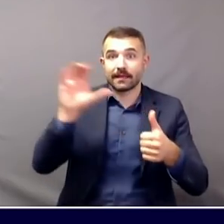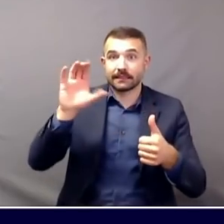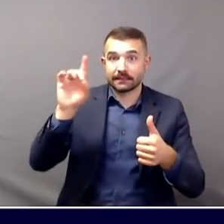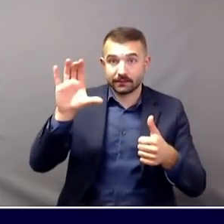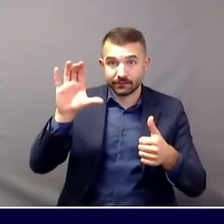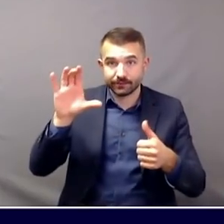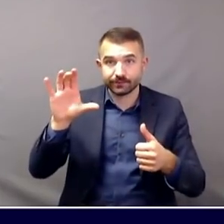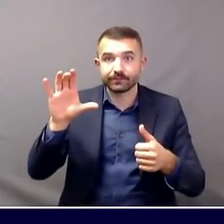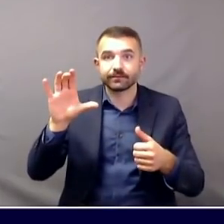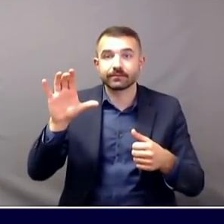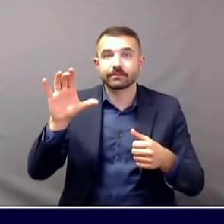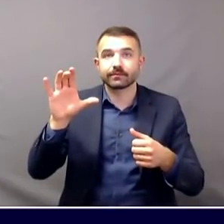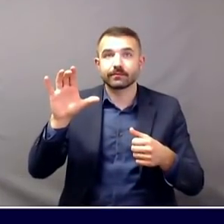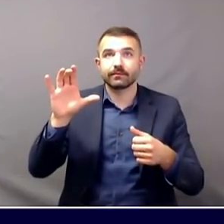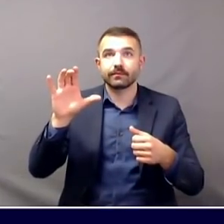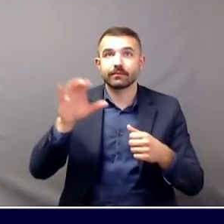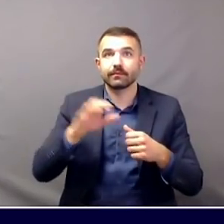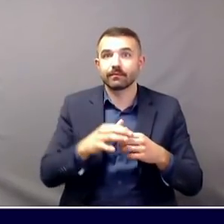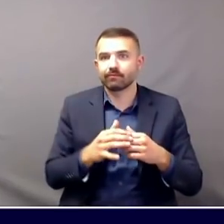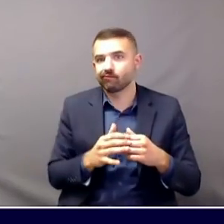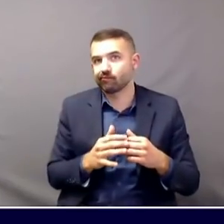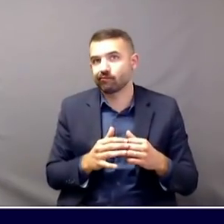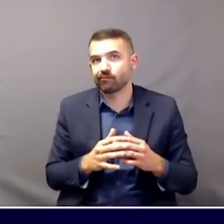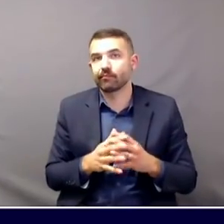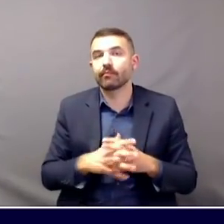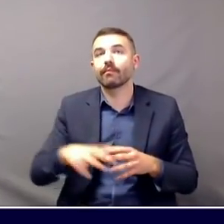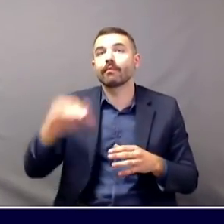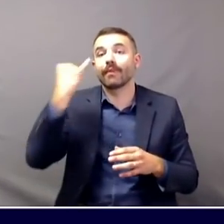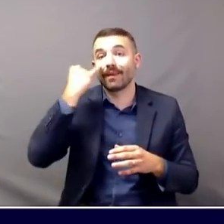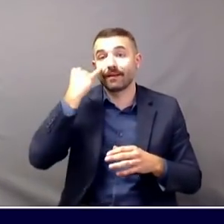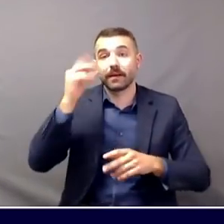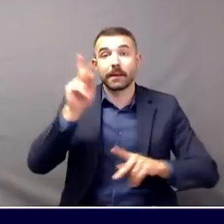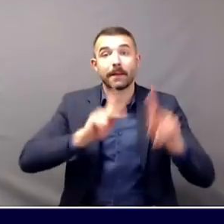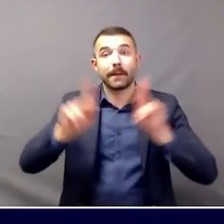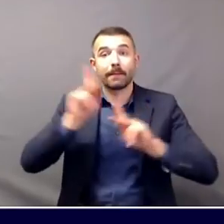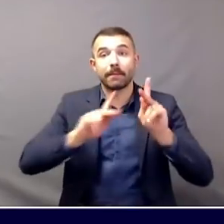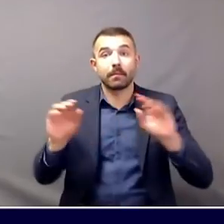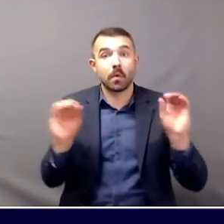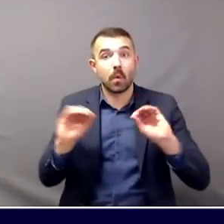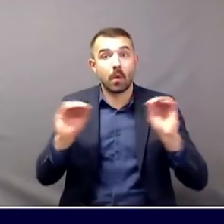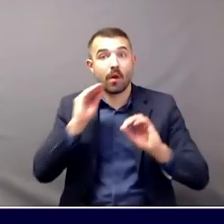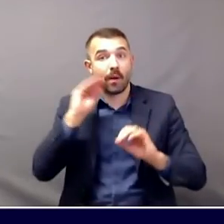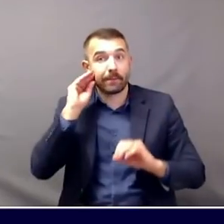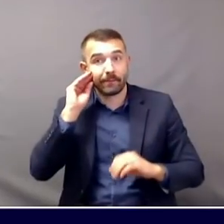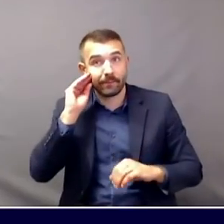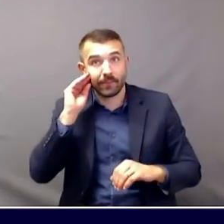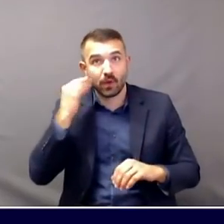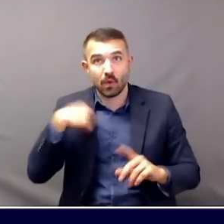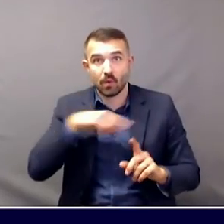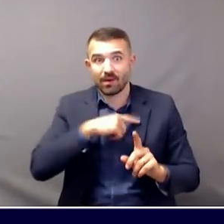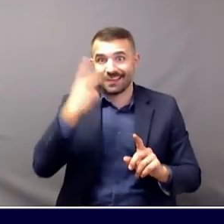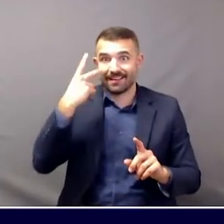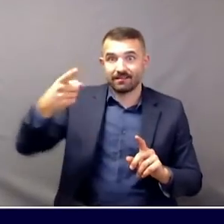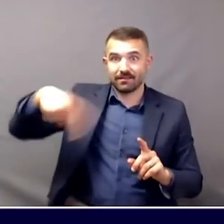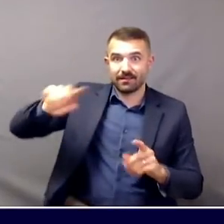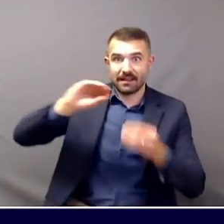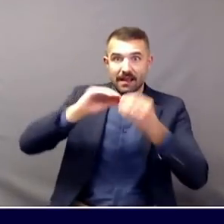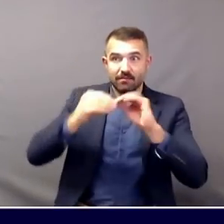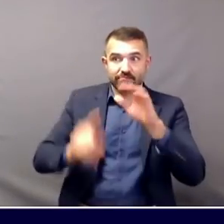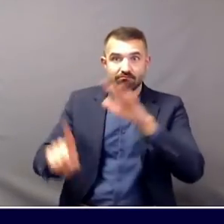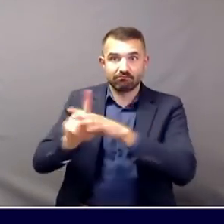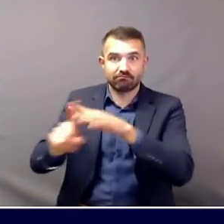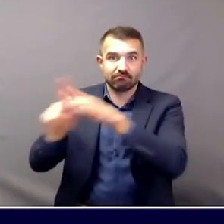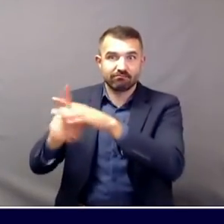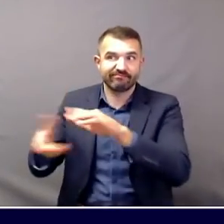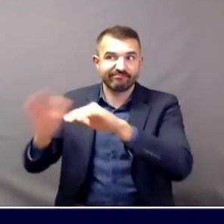among unhoused people, particularly as the season changes and people are forced indoors? Is there anything new being done to track